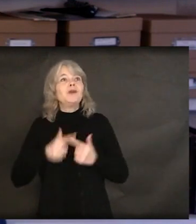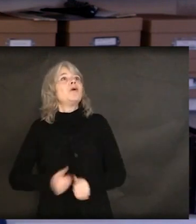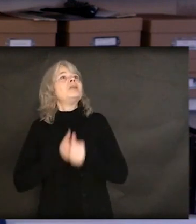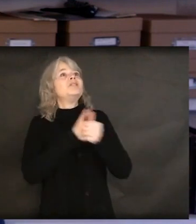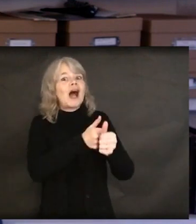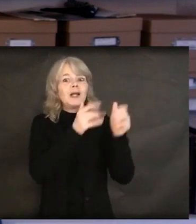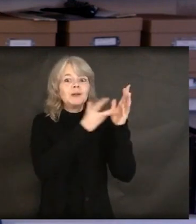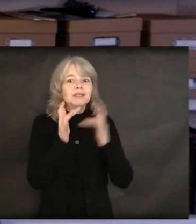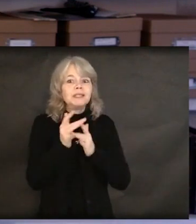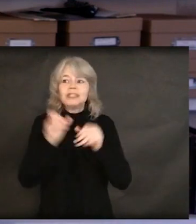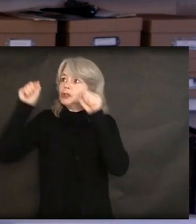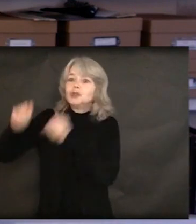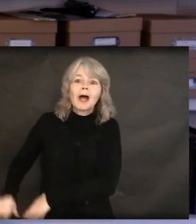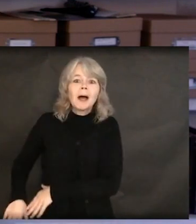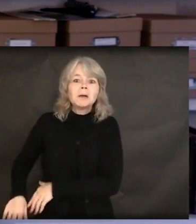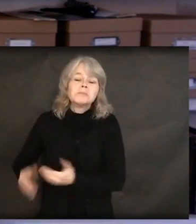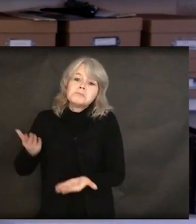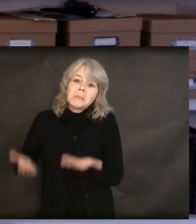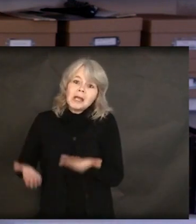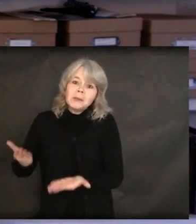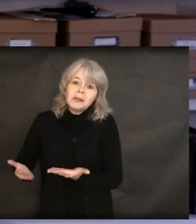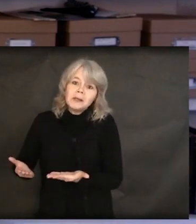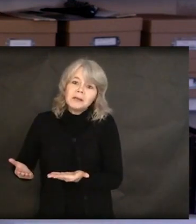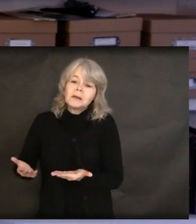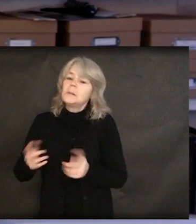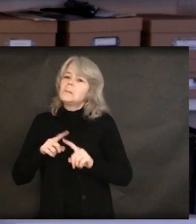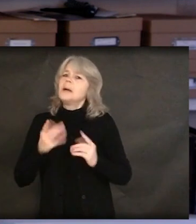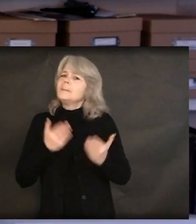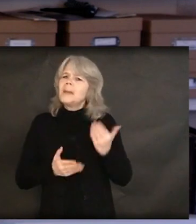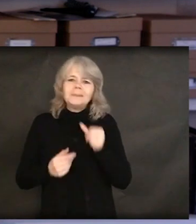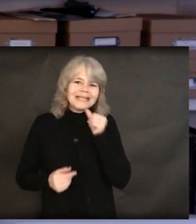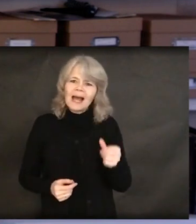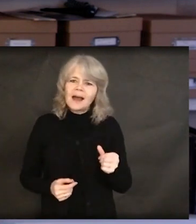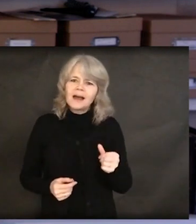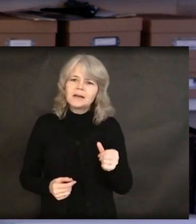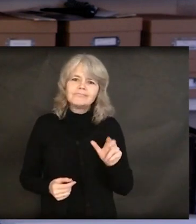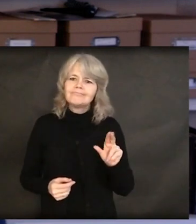order to follow Jesus? Maybe, though perhaps not.